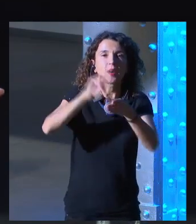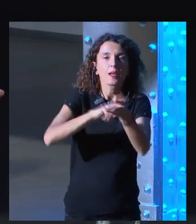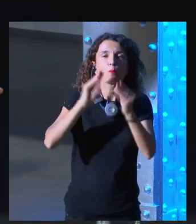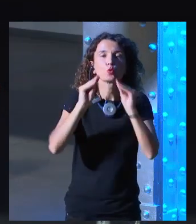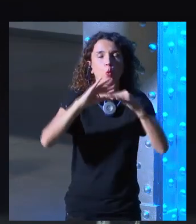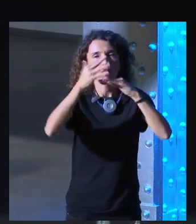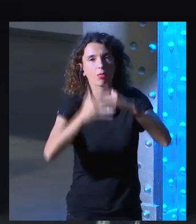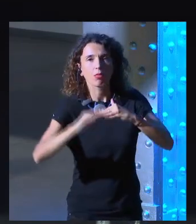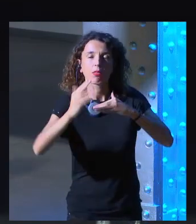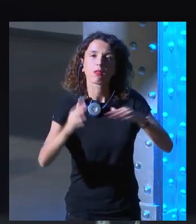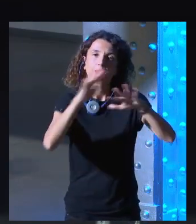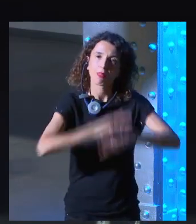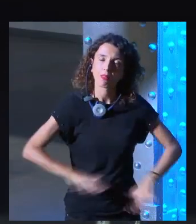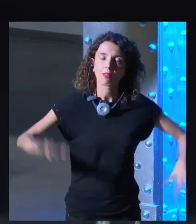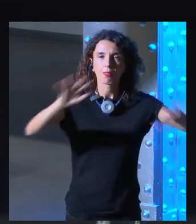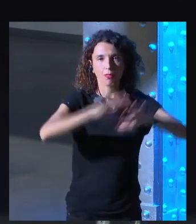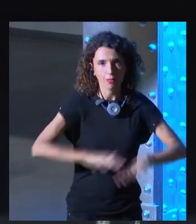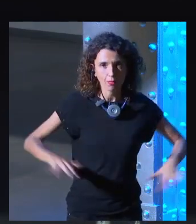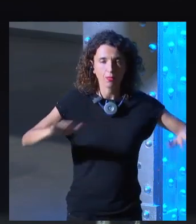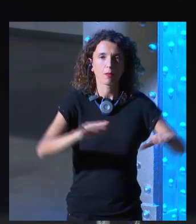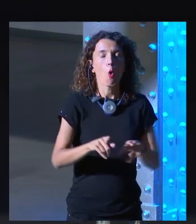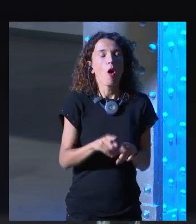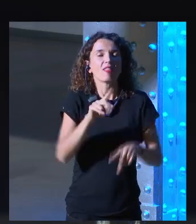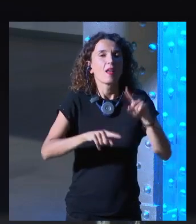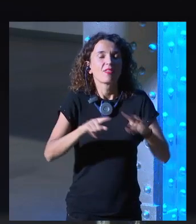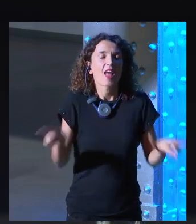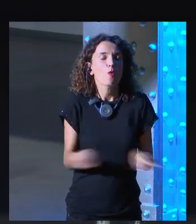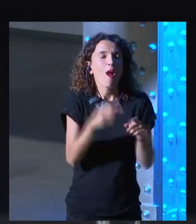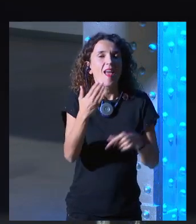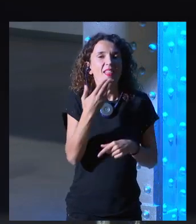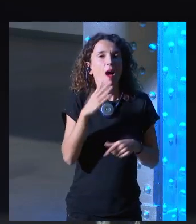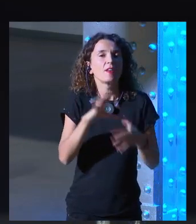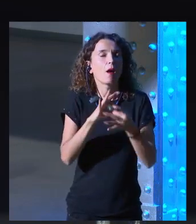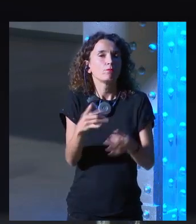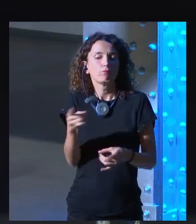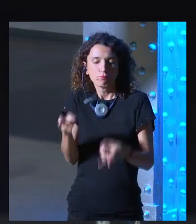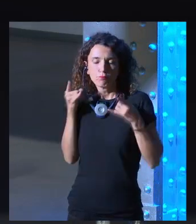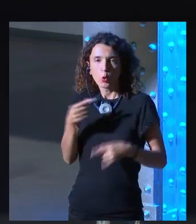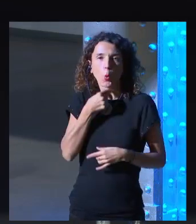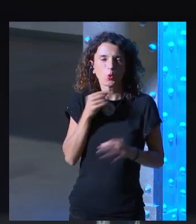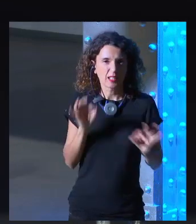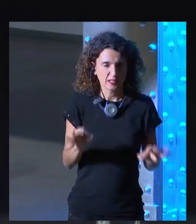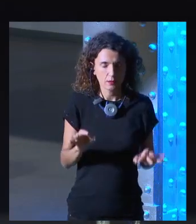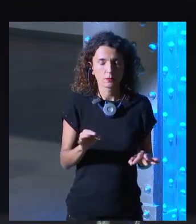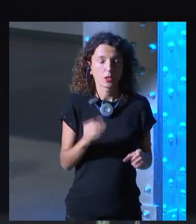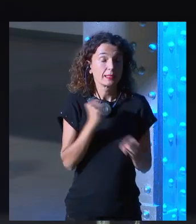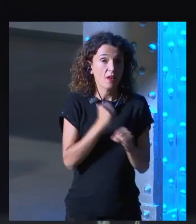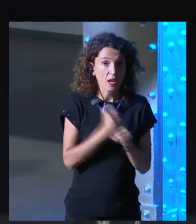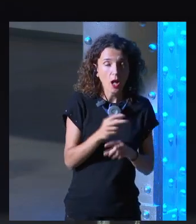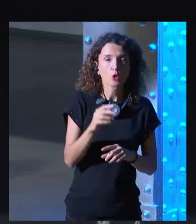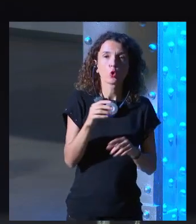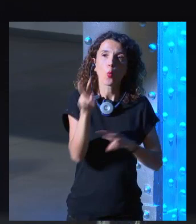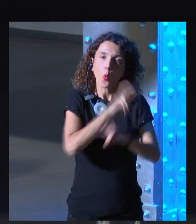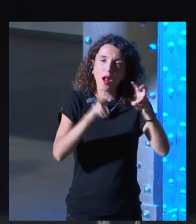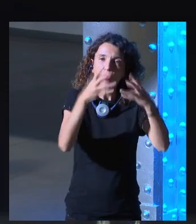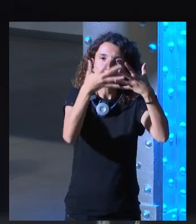it, no matter how old we are. So when you're working, when you are looking at a sentence, you can hear if